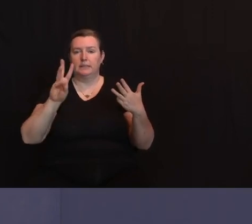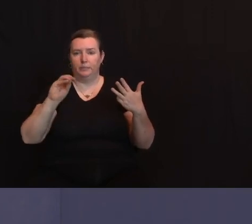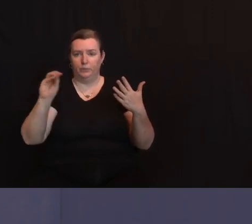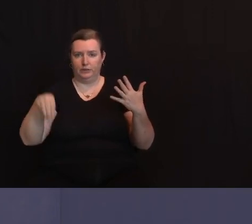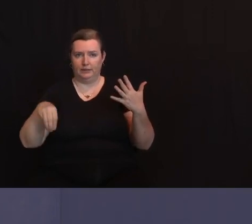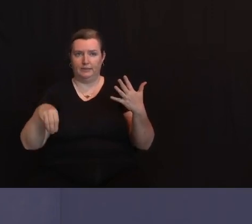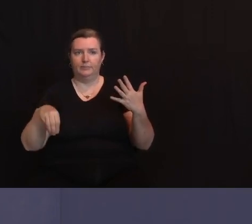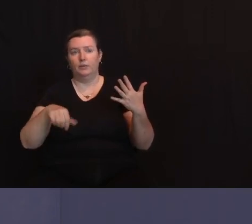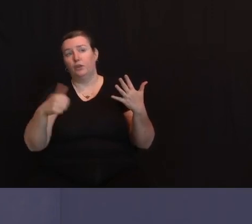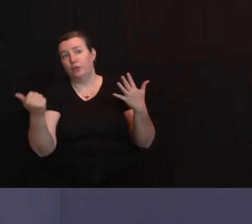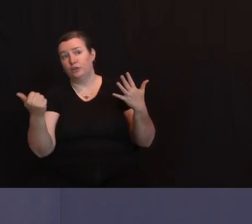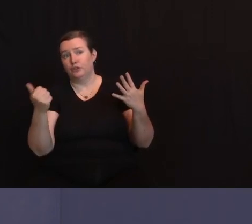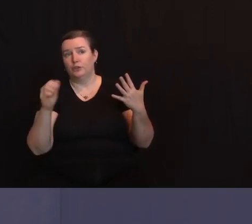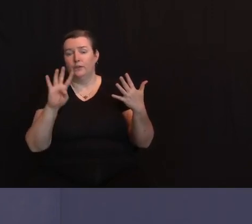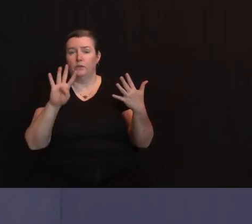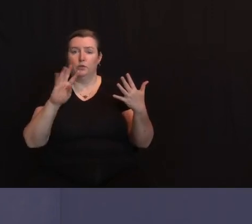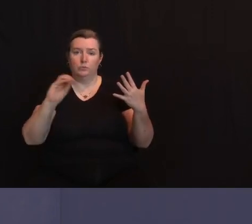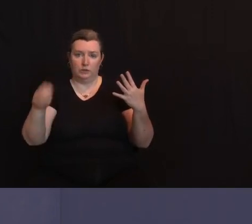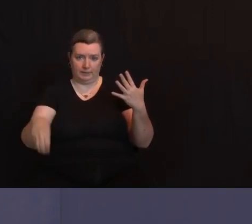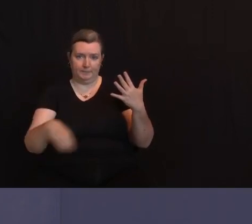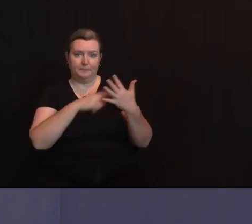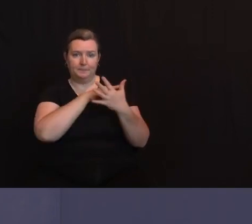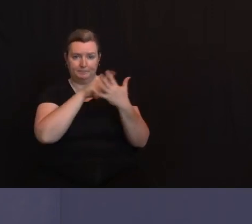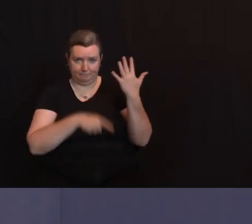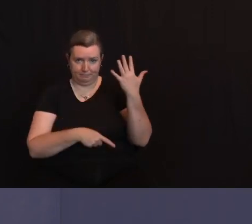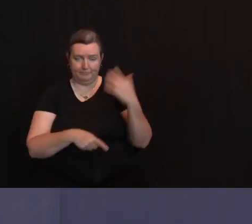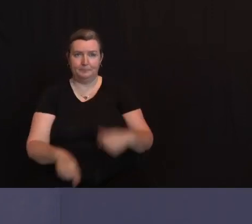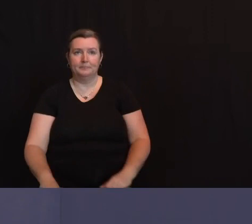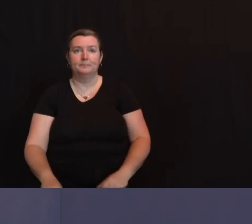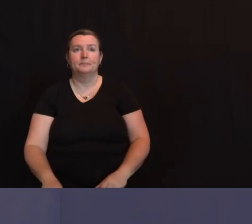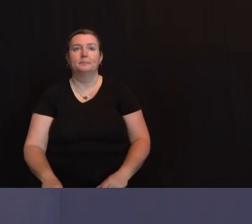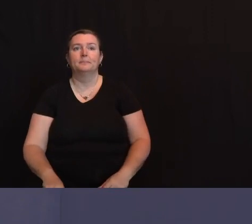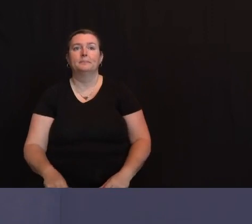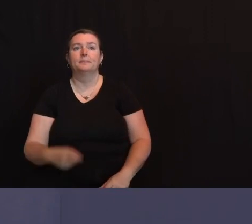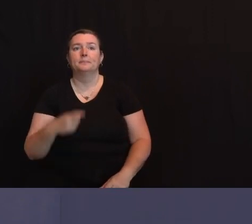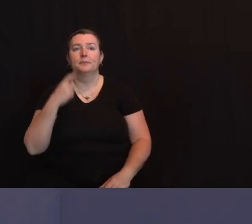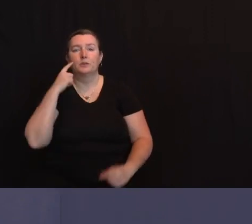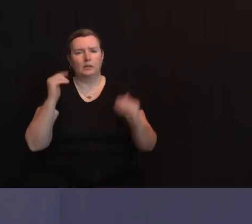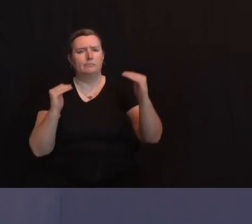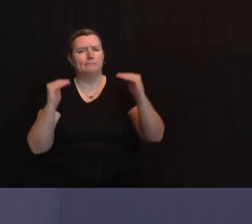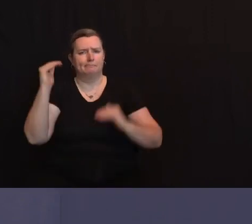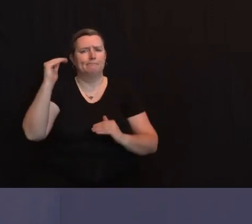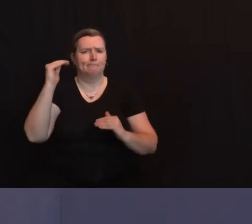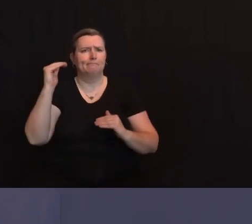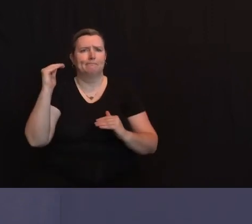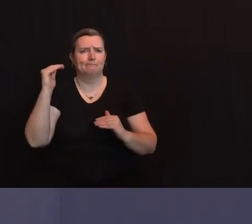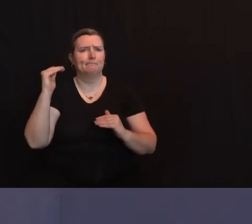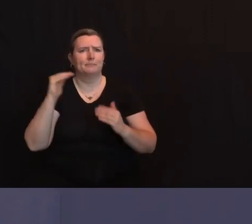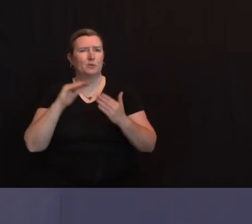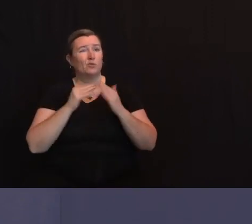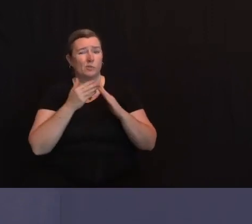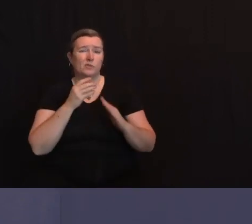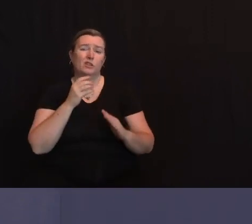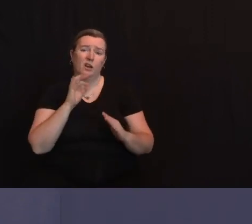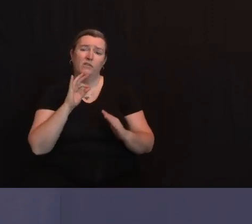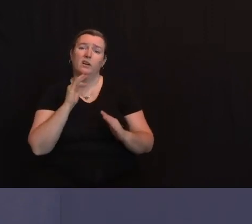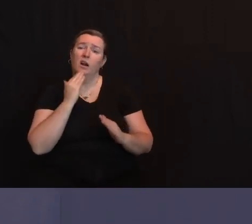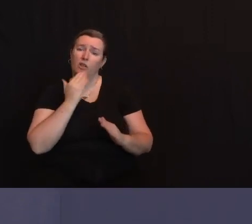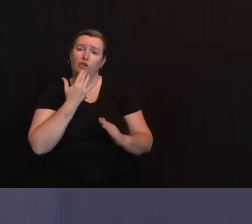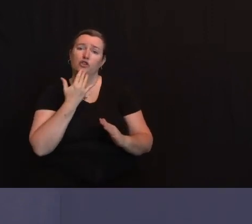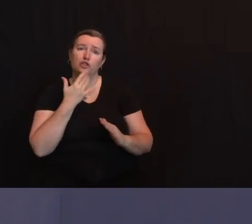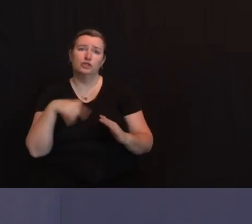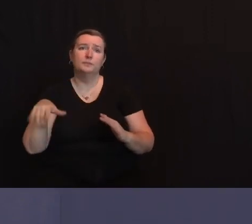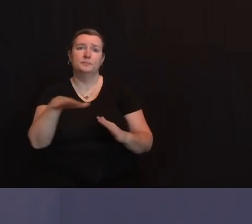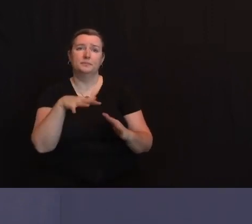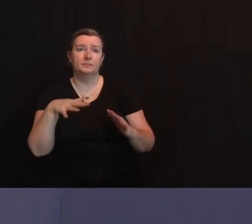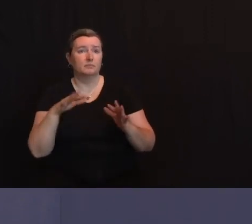4%. Again, we see a disproportionate impact on communities of color, most significantly